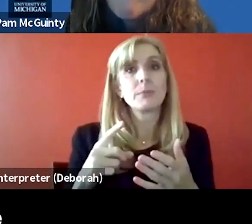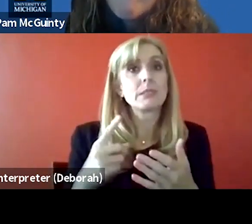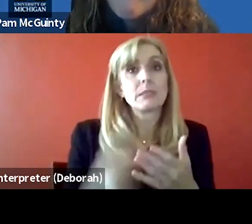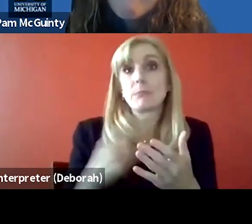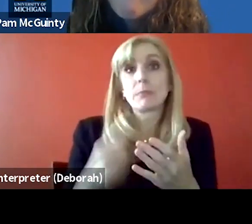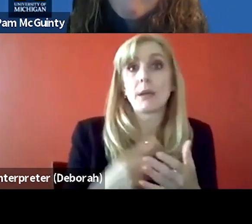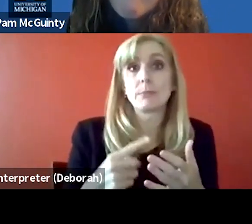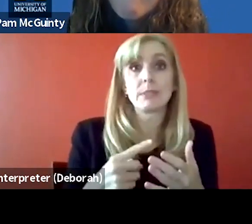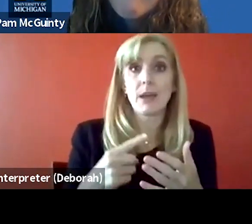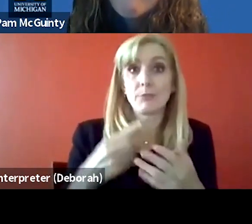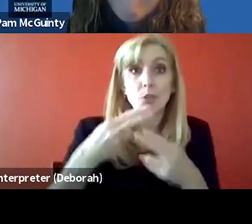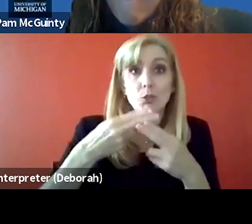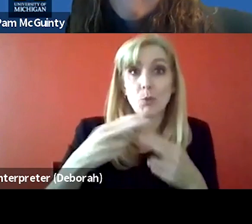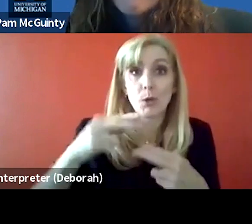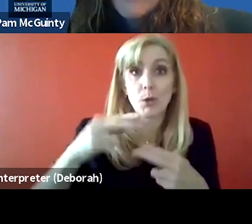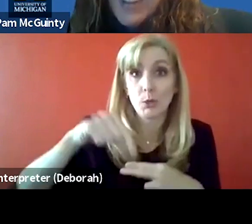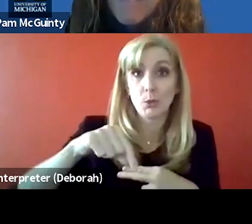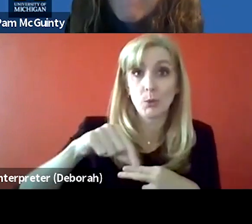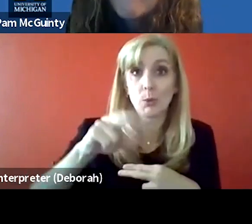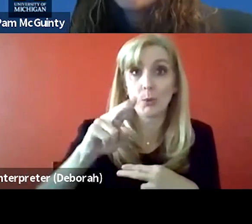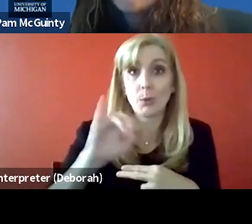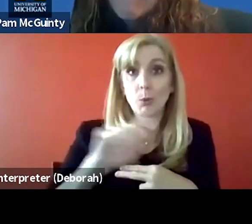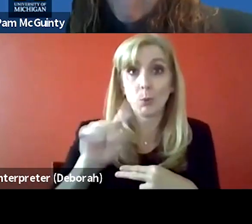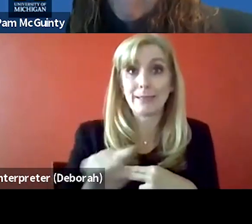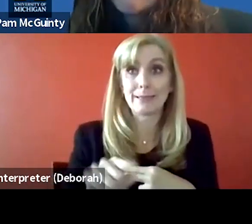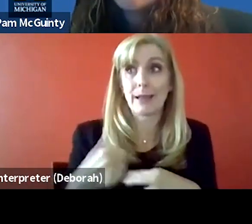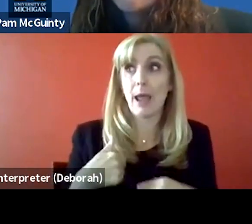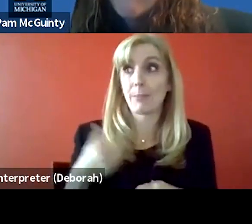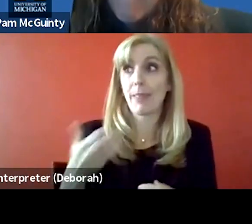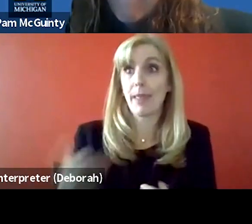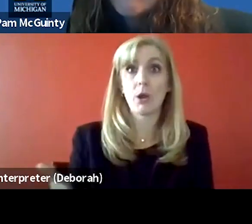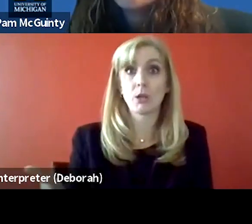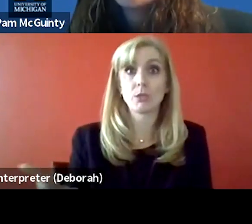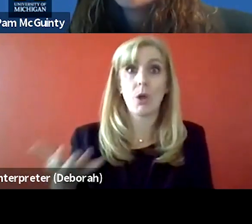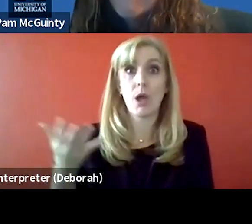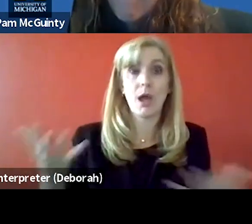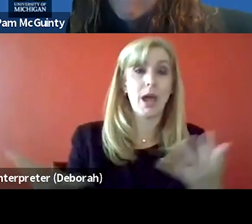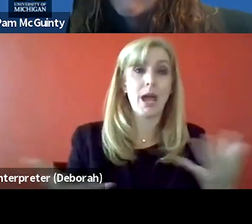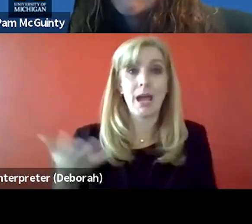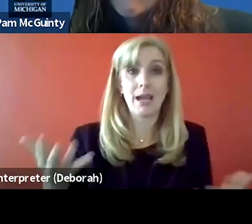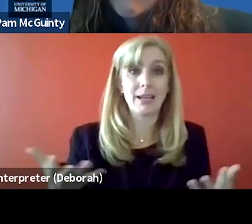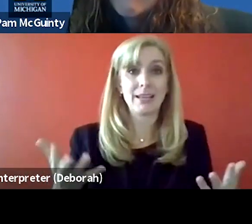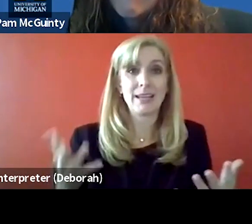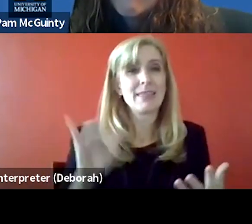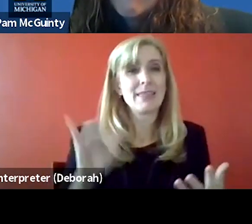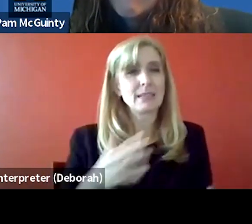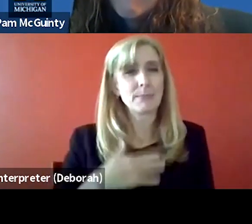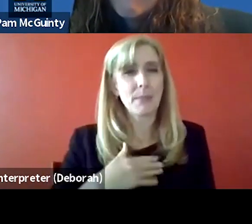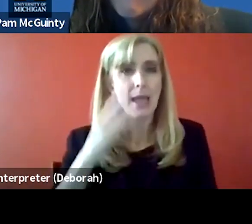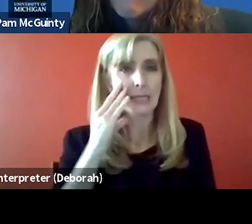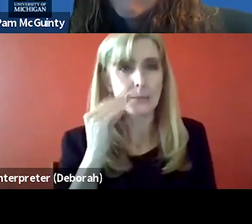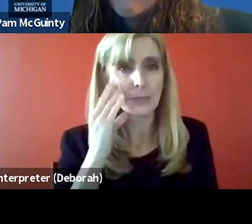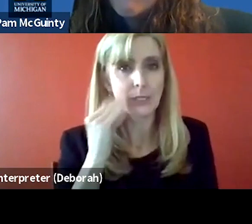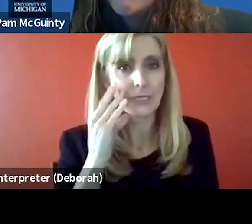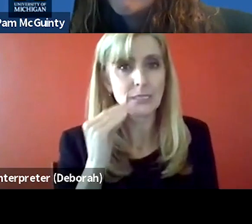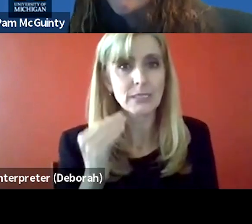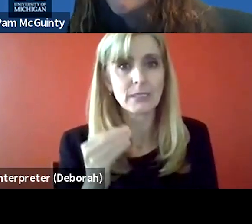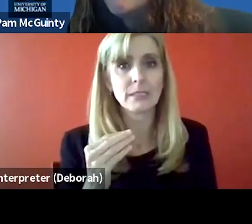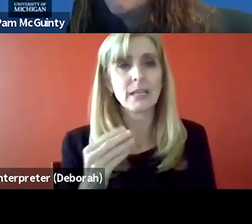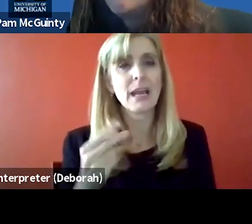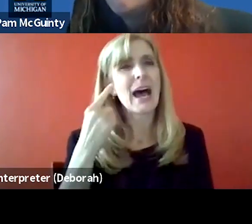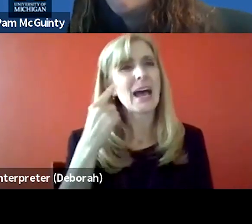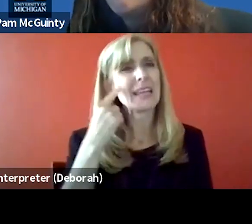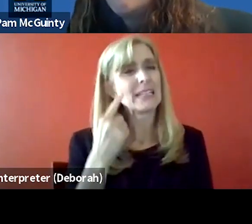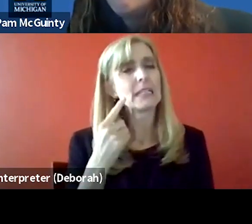quiz and I'm just there. So it's that's my experience. And so I think